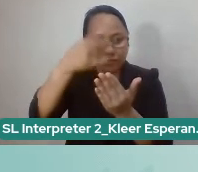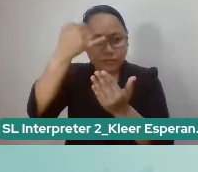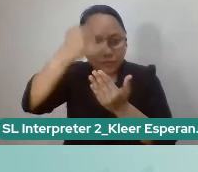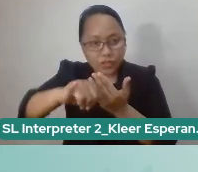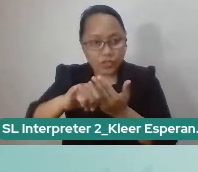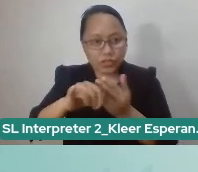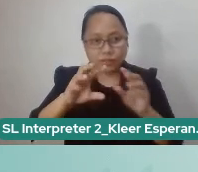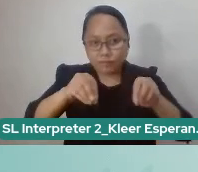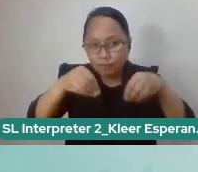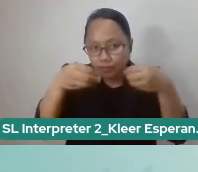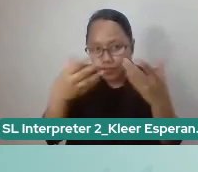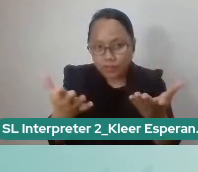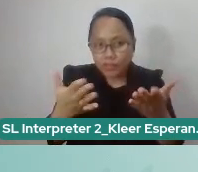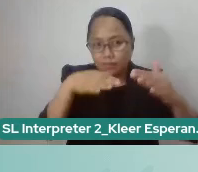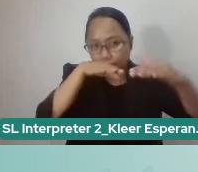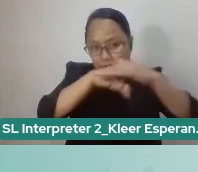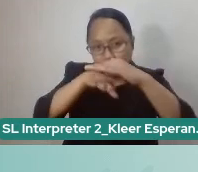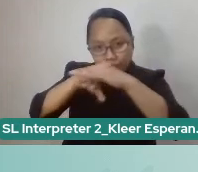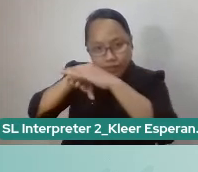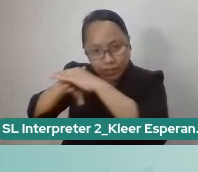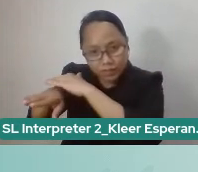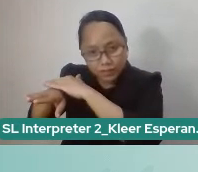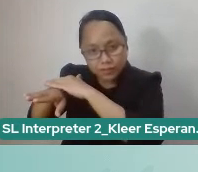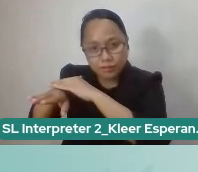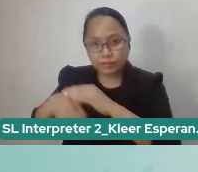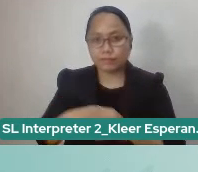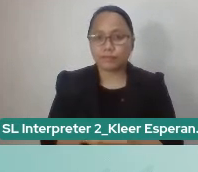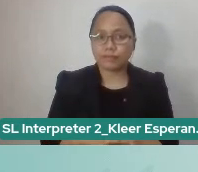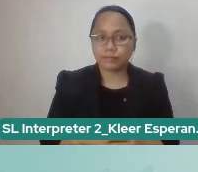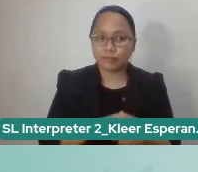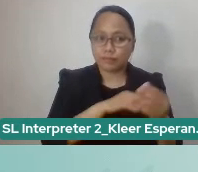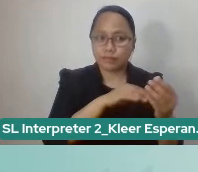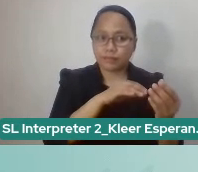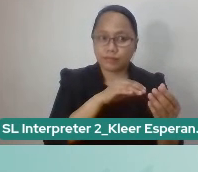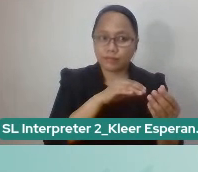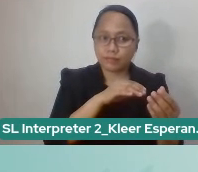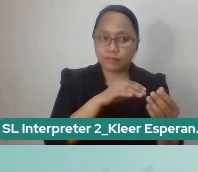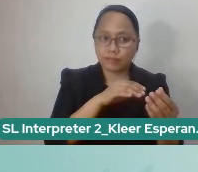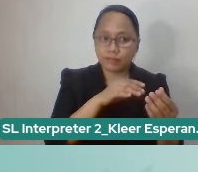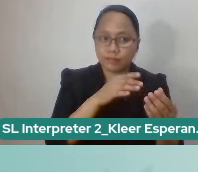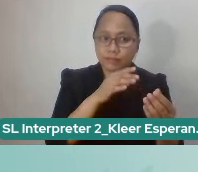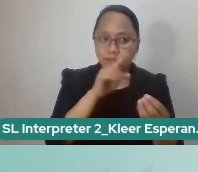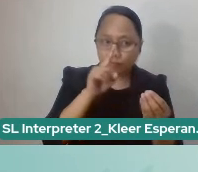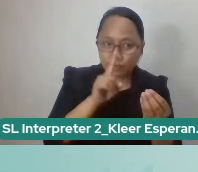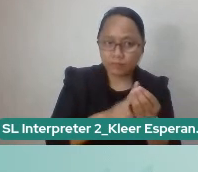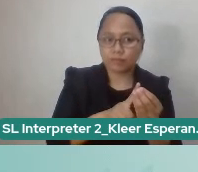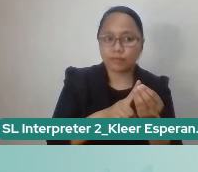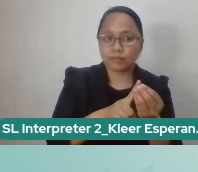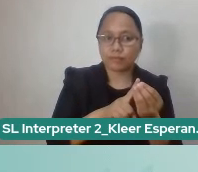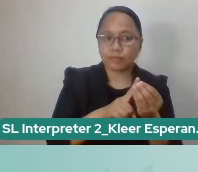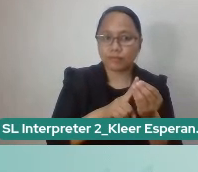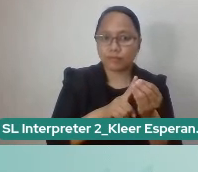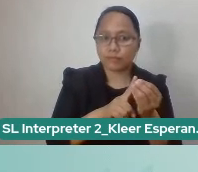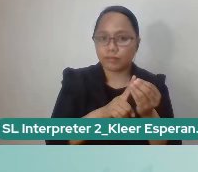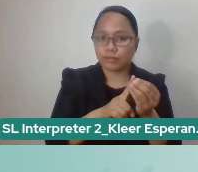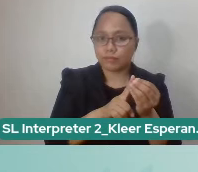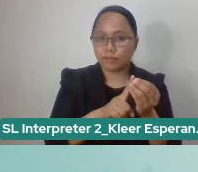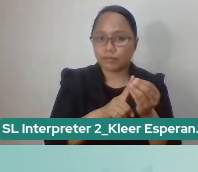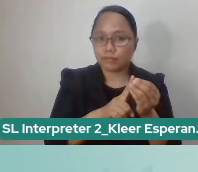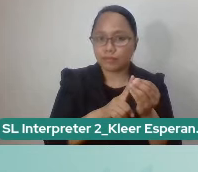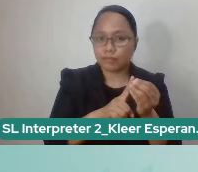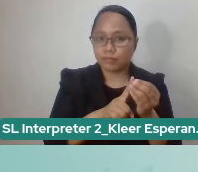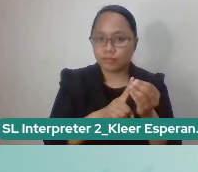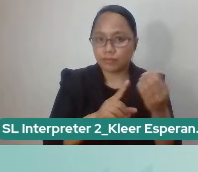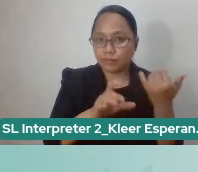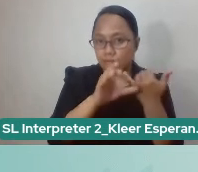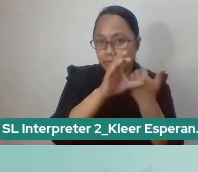provided in one of the access sites. And there's the logo of the Expertise France, Japago, and of course the